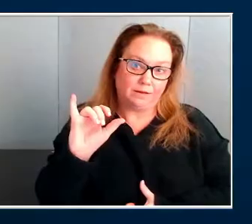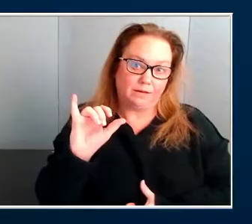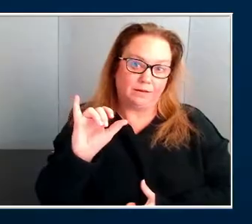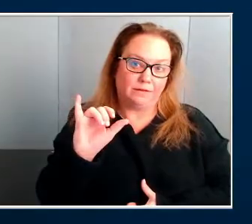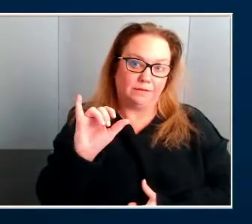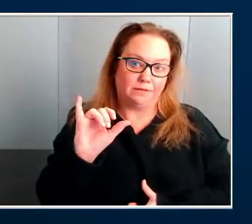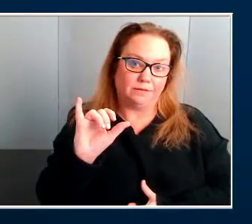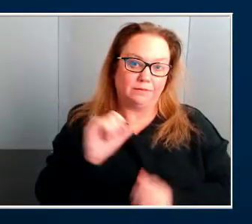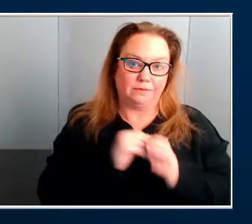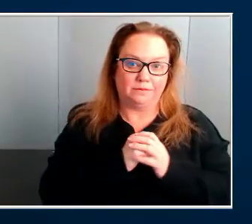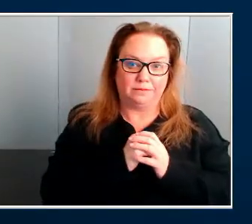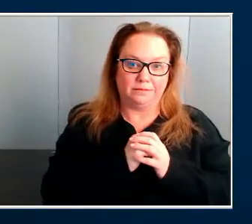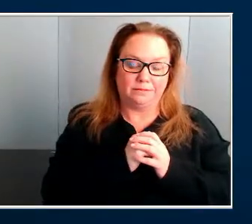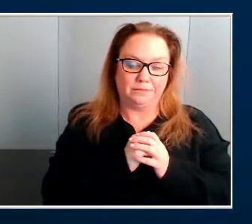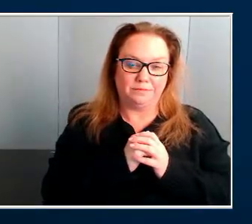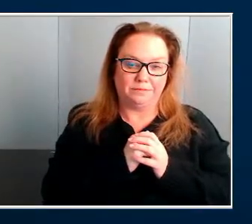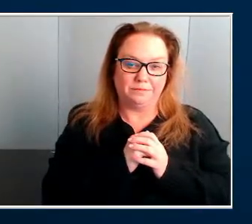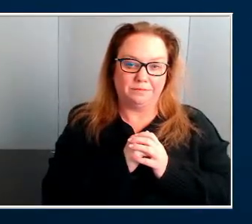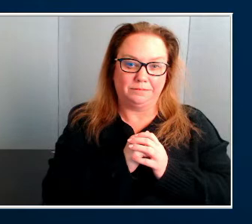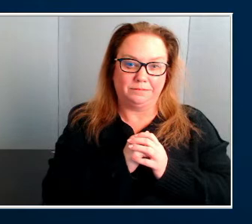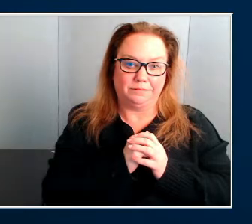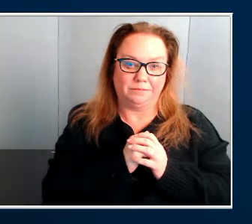this.